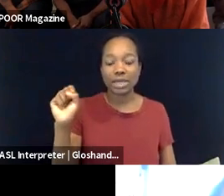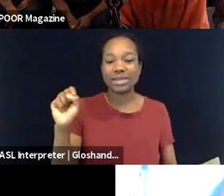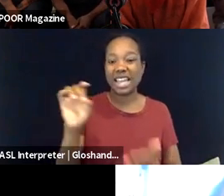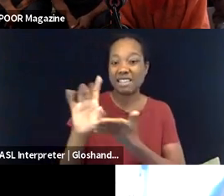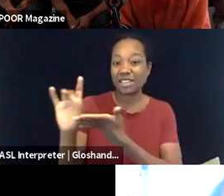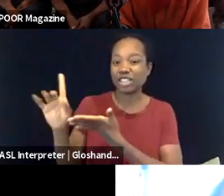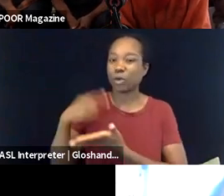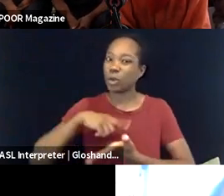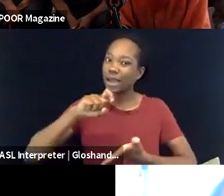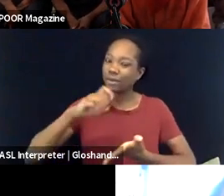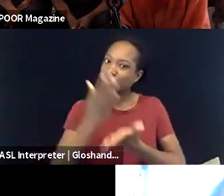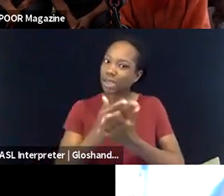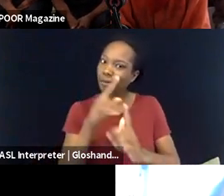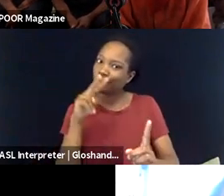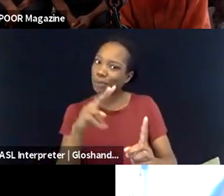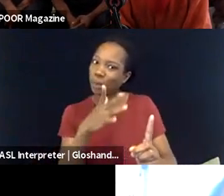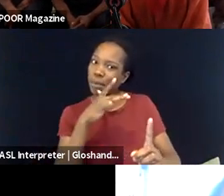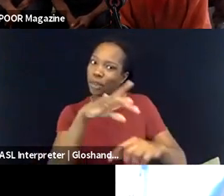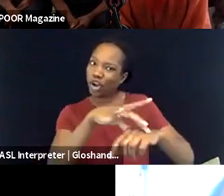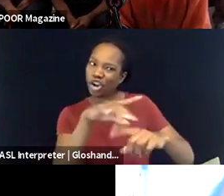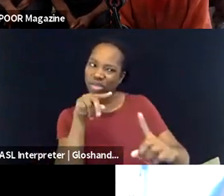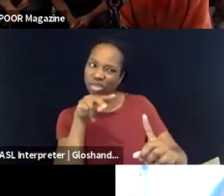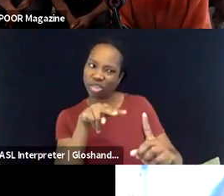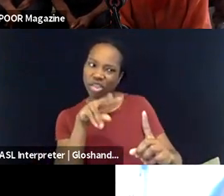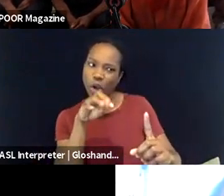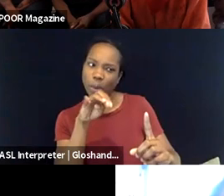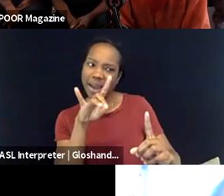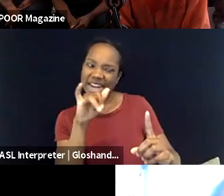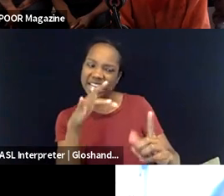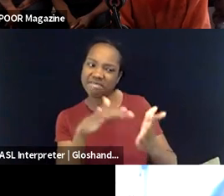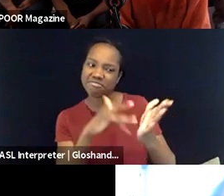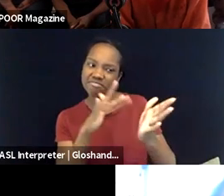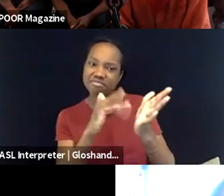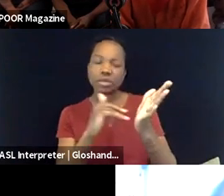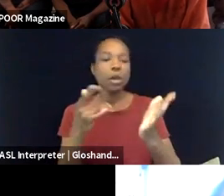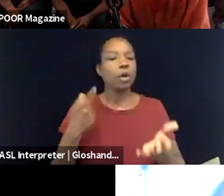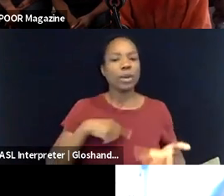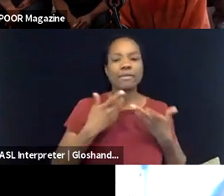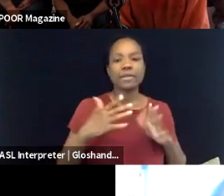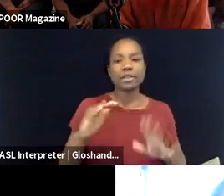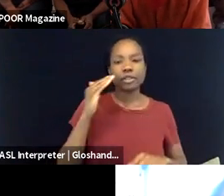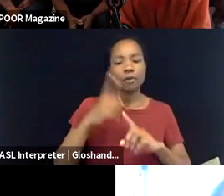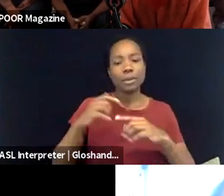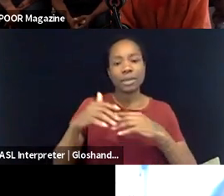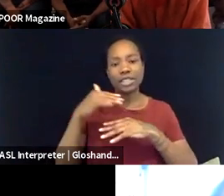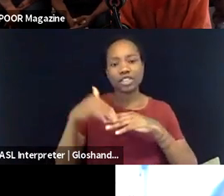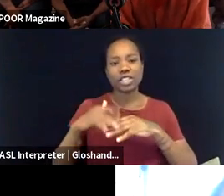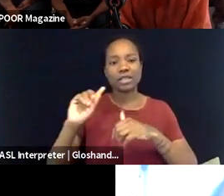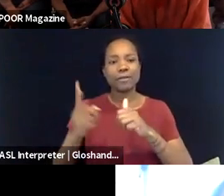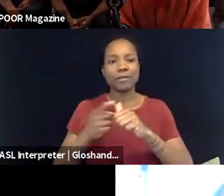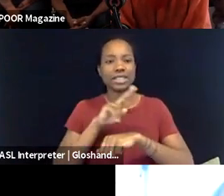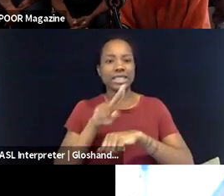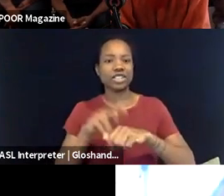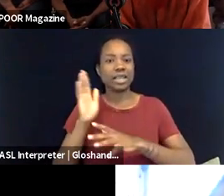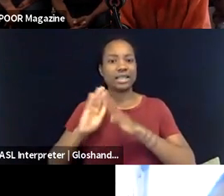as a commodity. We already know from all of our Indigenous and First Nations ancestors that Mama Earth was never